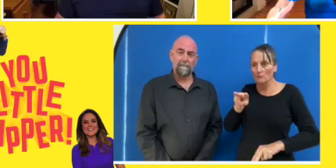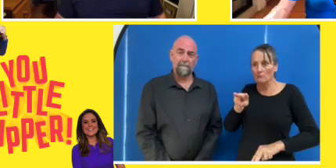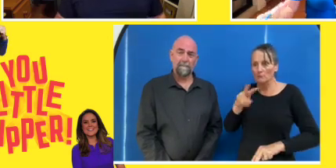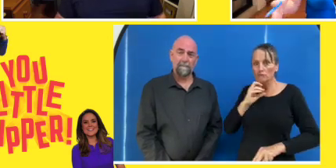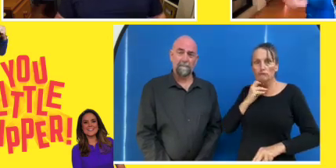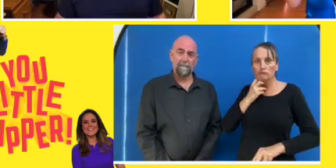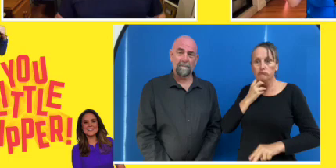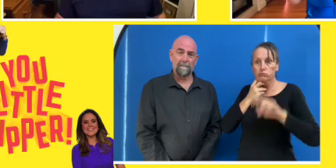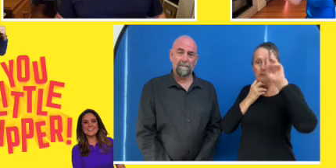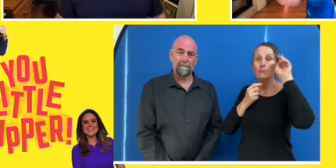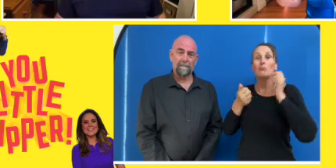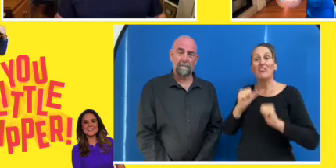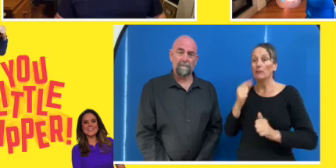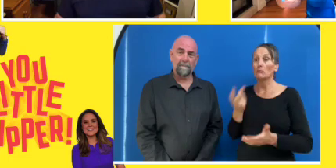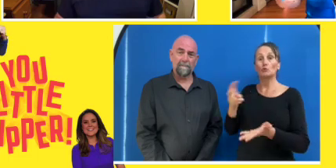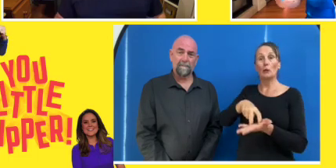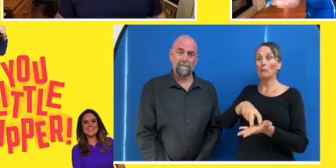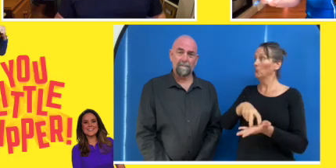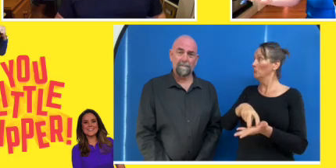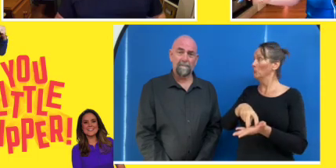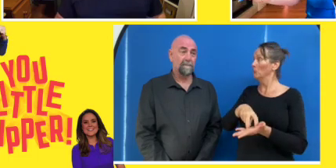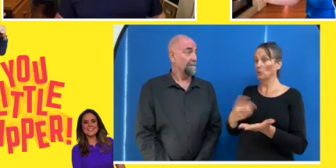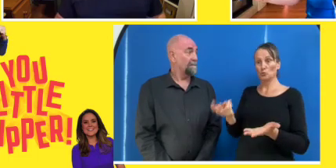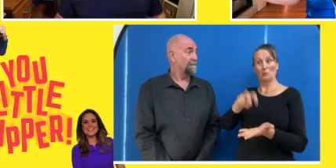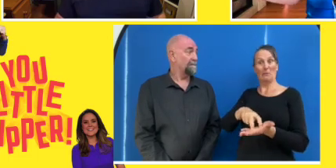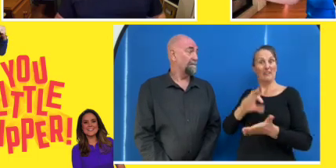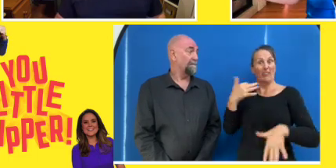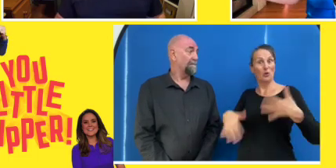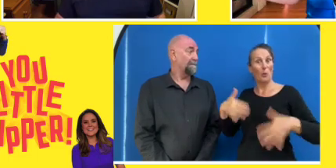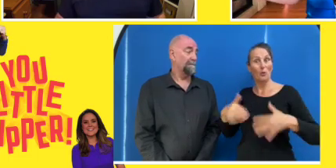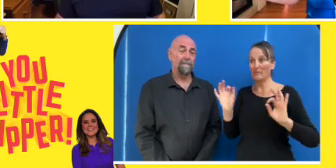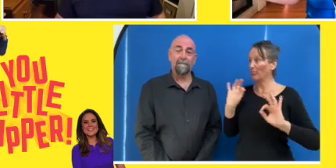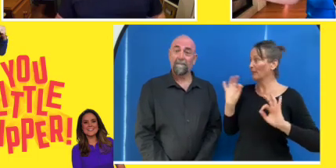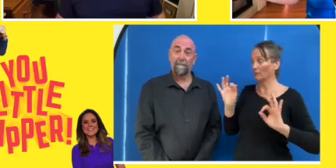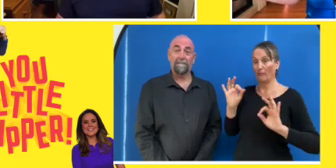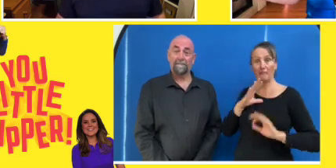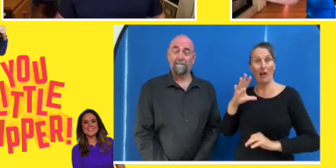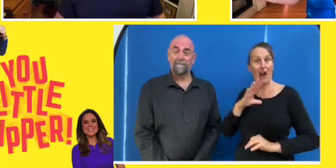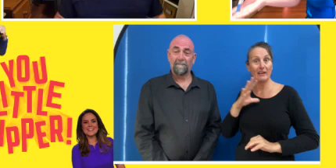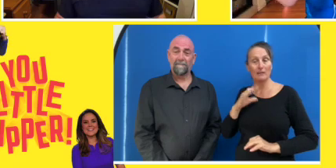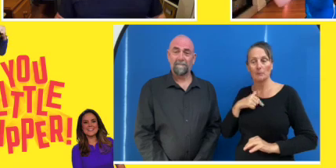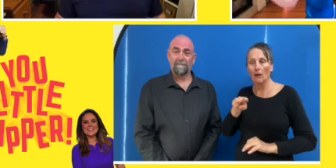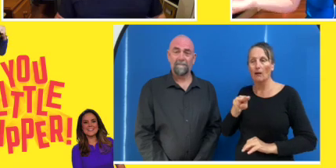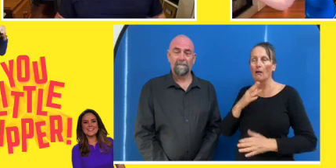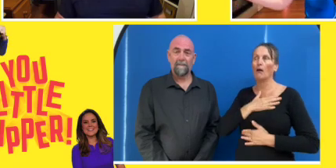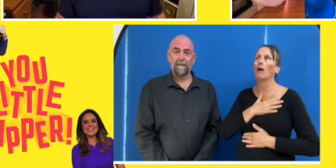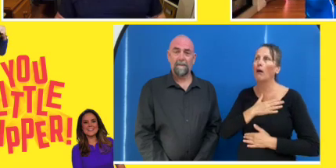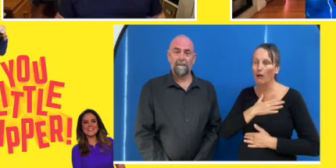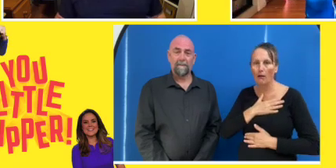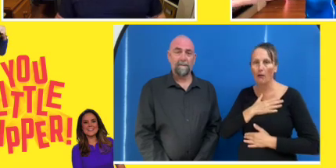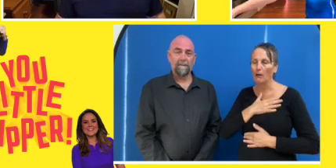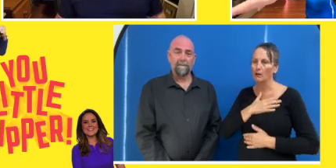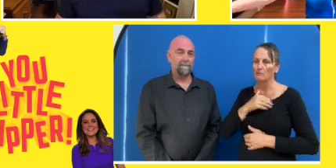flying everywhere, and I had stopped breathing. But then he just popped up. He just popped up when he eventually stopped, popped up, he was